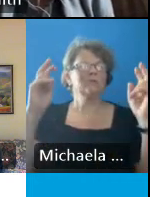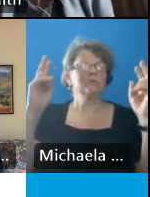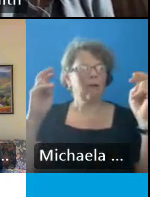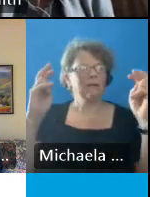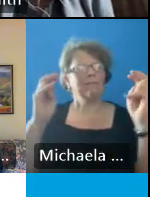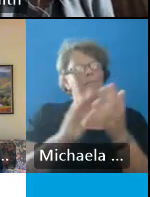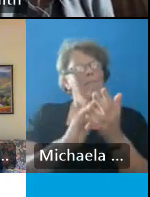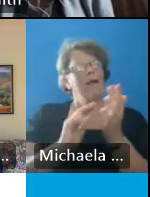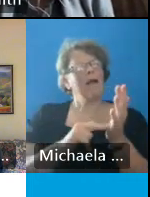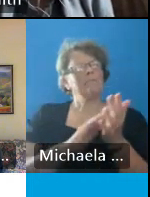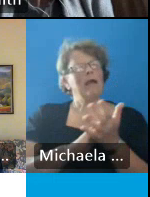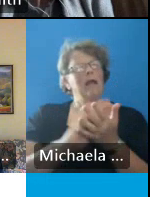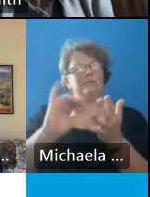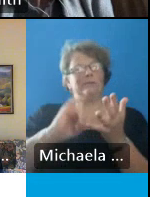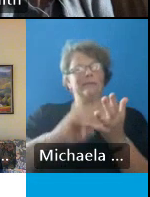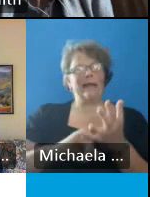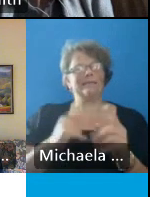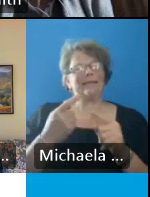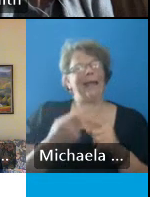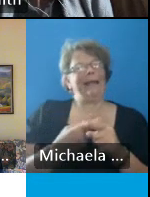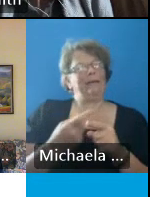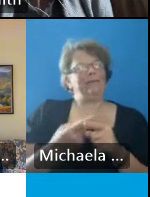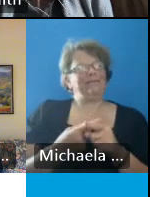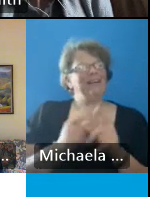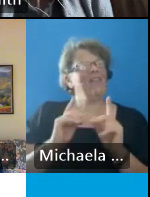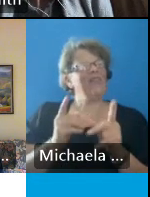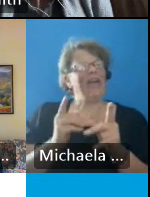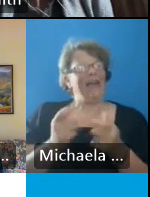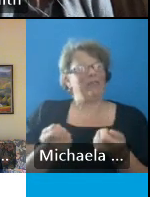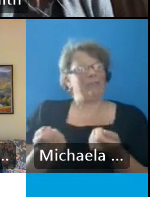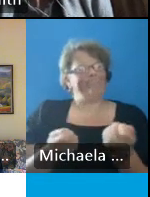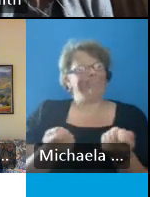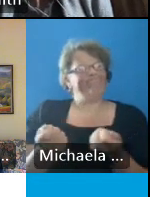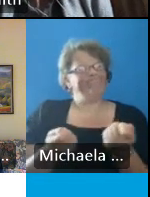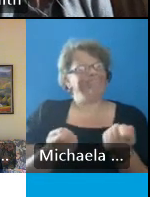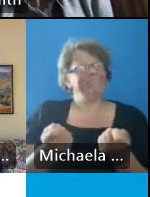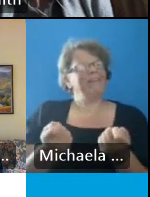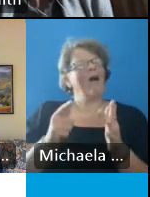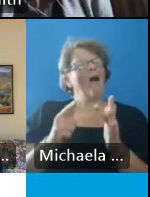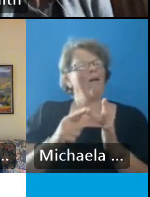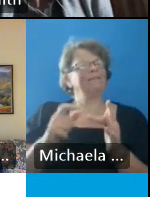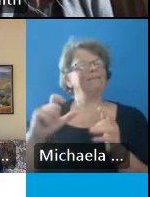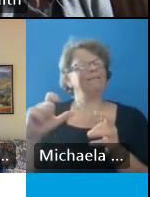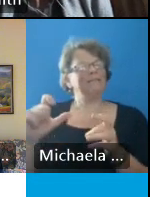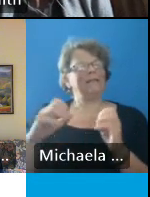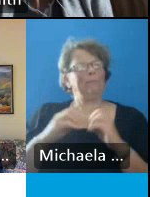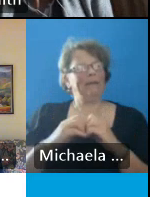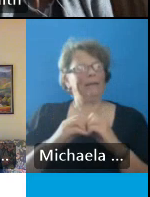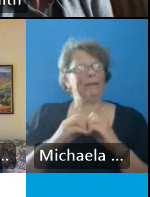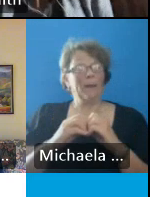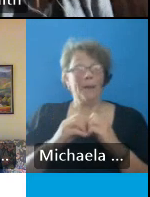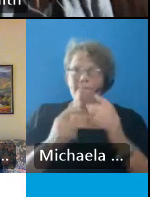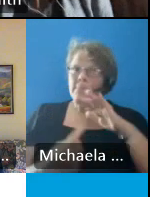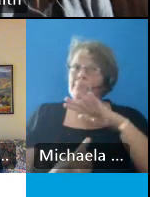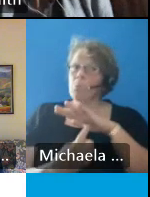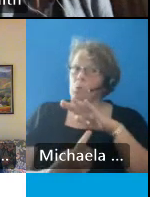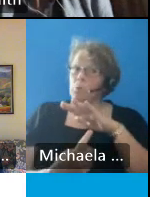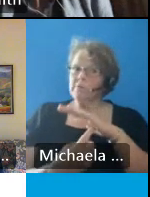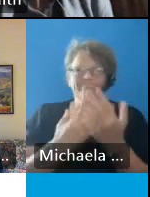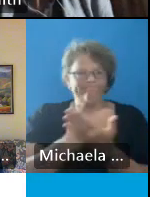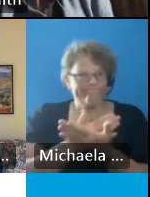England, who is our regulator as an ICB. But I think it's important in setting out that it's really clear